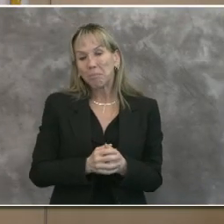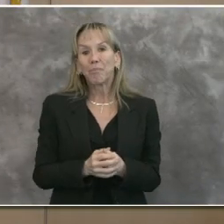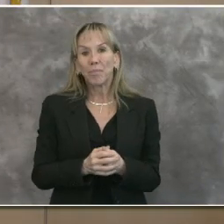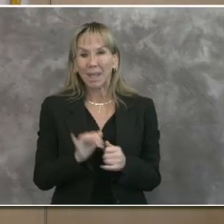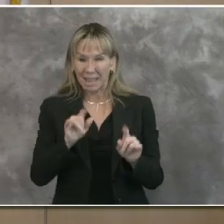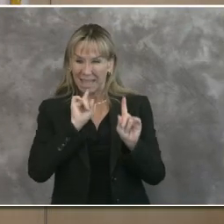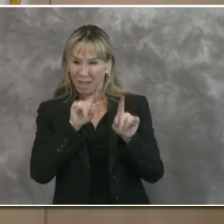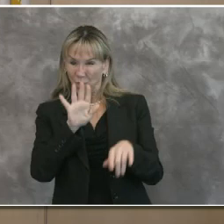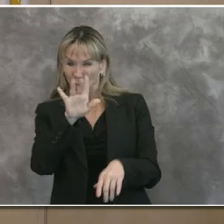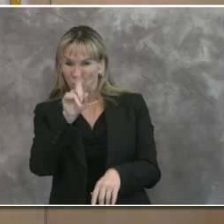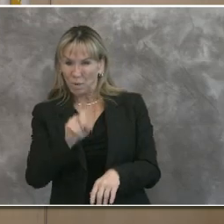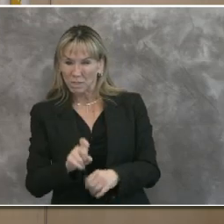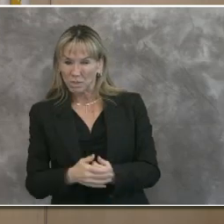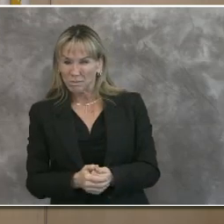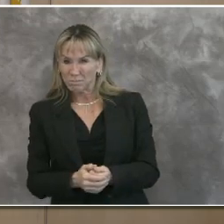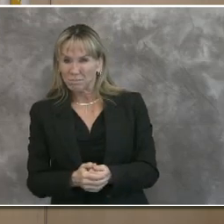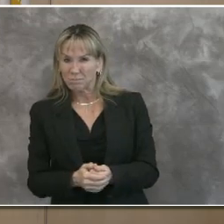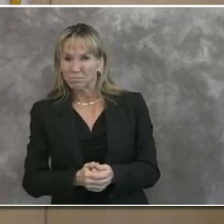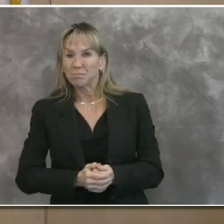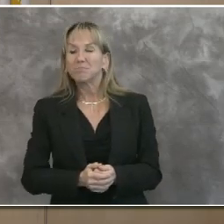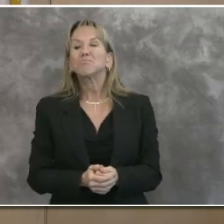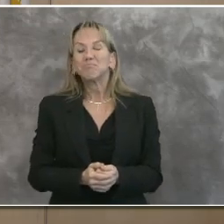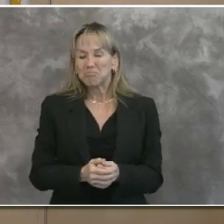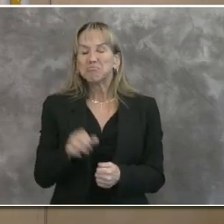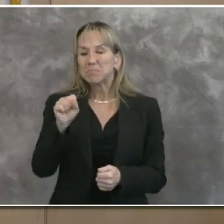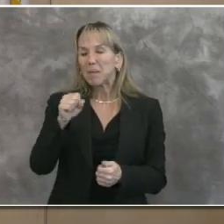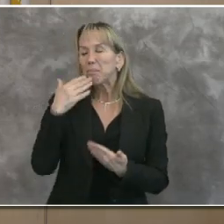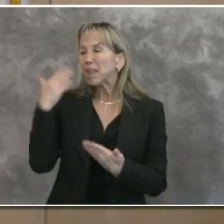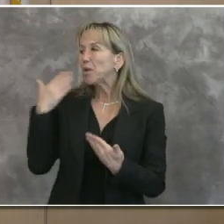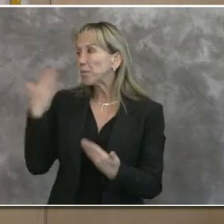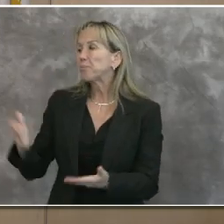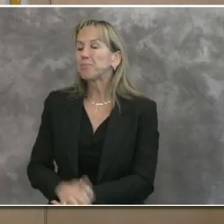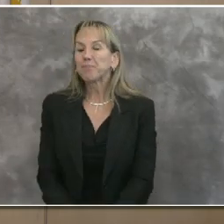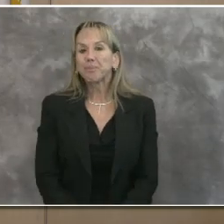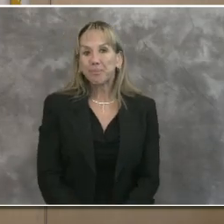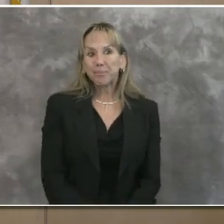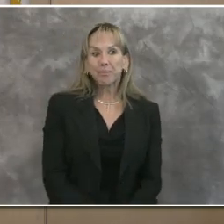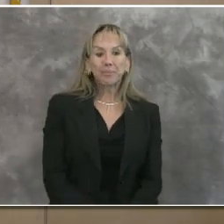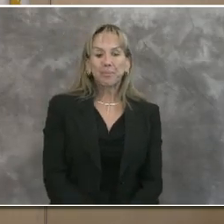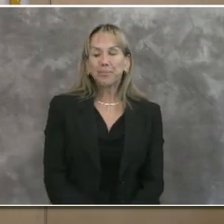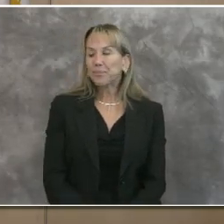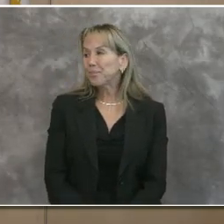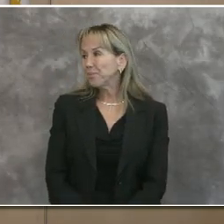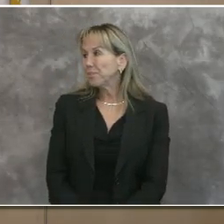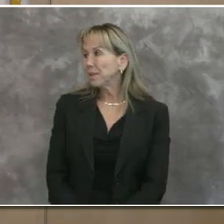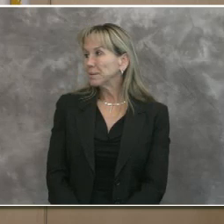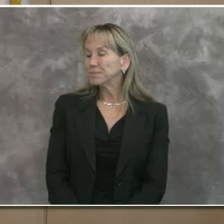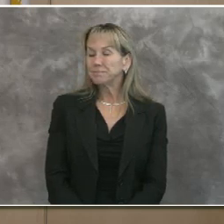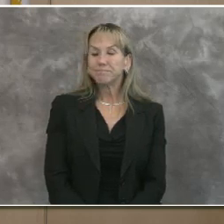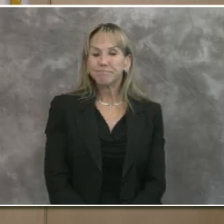that answer your question? Yes, thank you, Dr. All right, you're welcome.